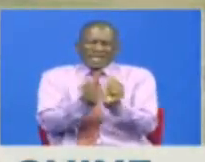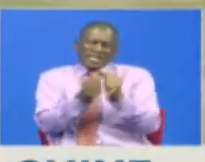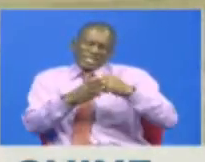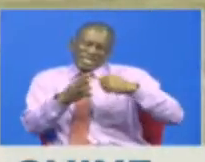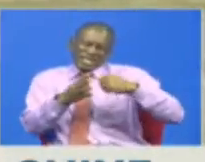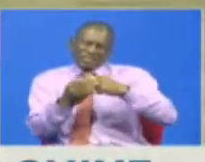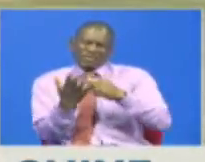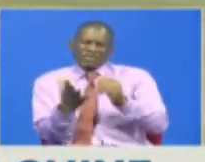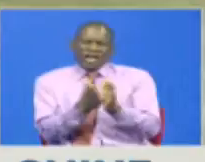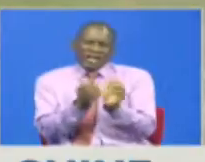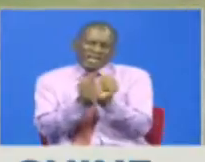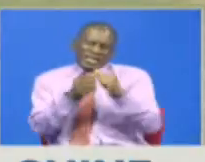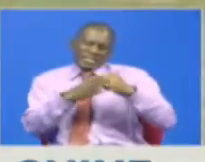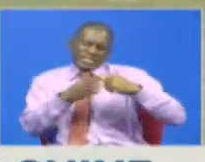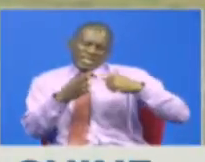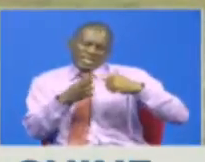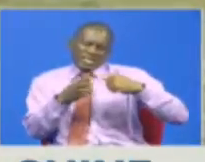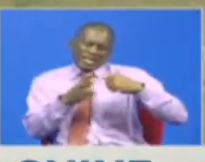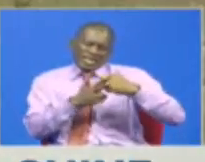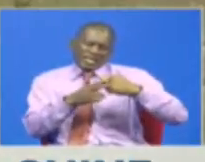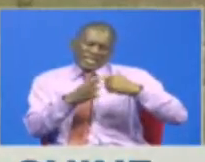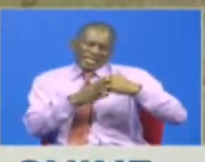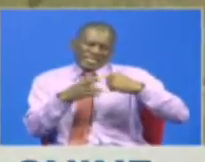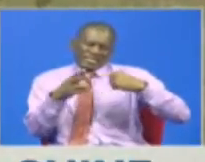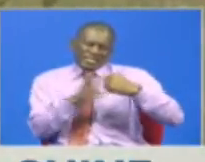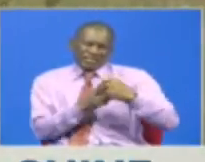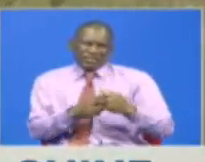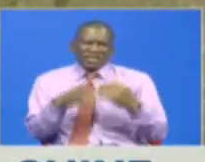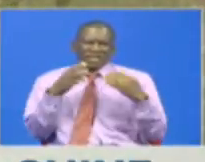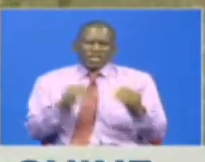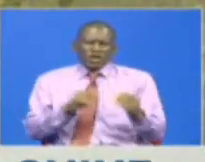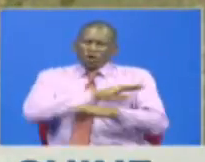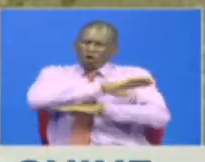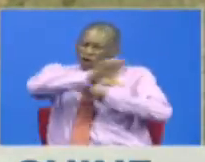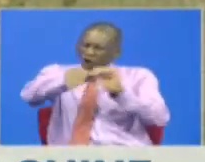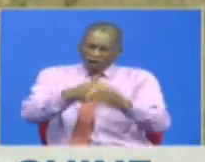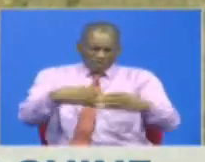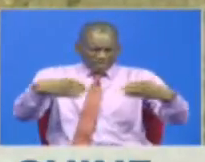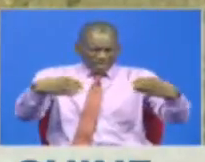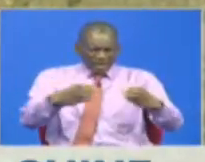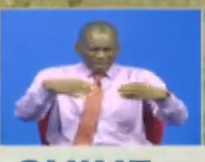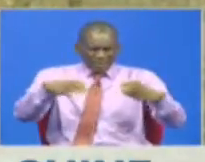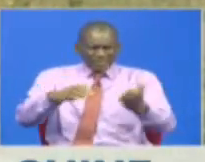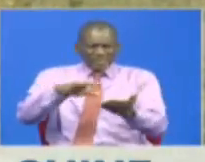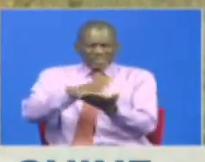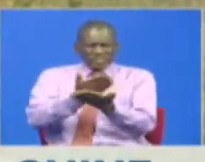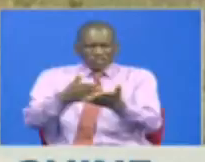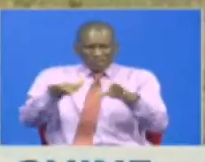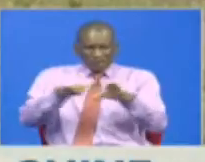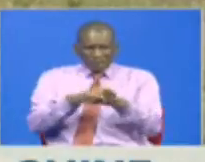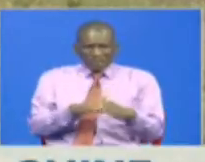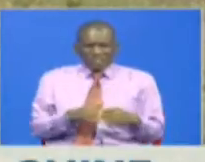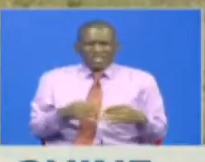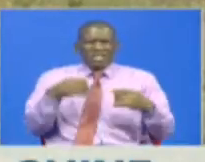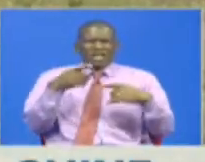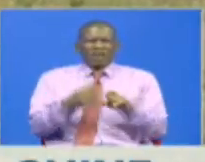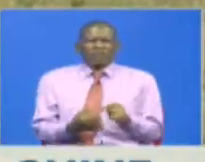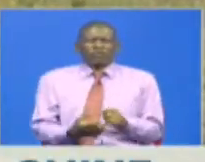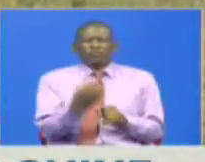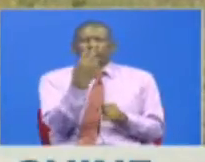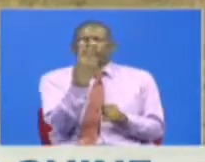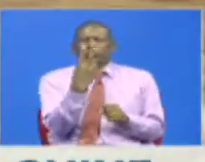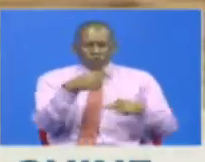1997. But that's not all. The irony is that all those companies, the shareholding appears to be from 2